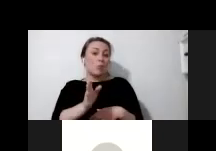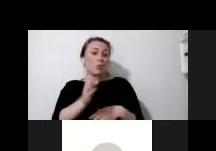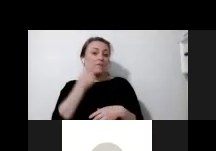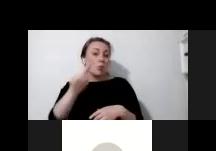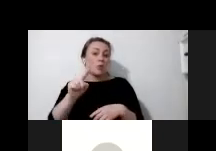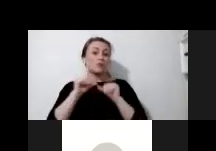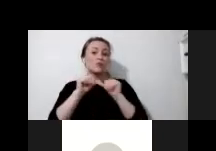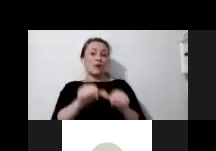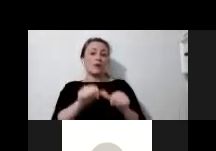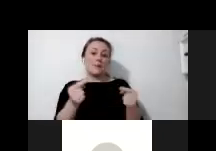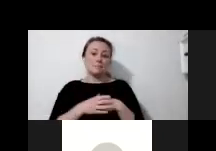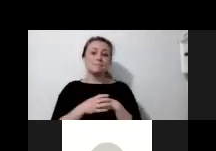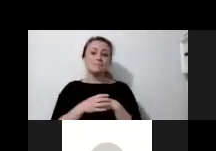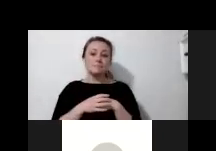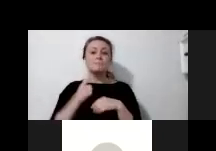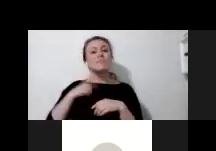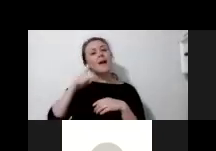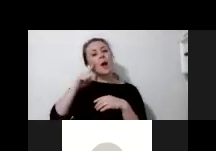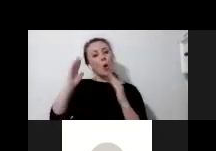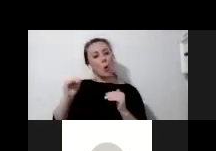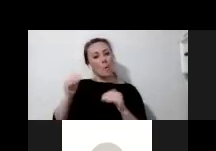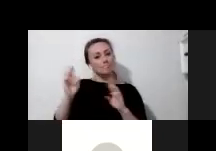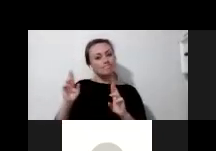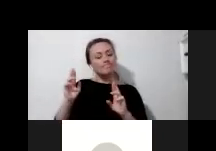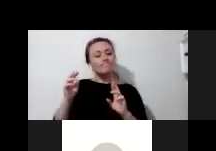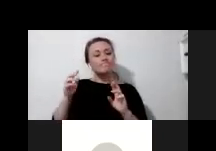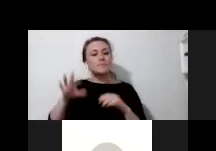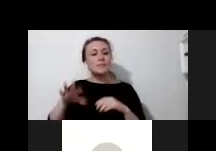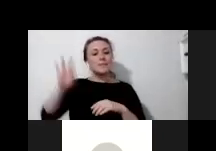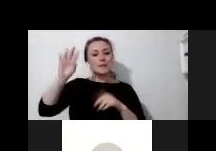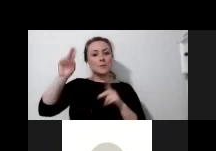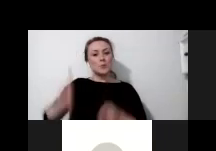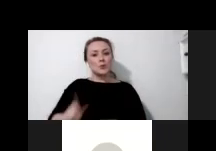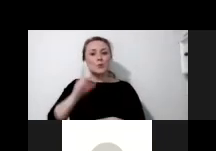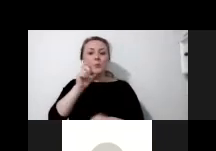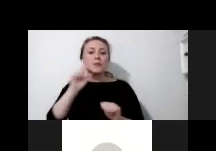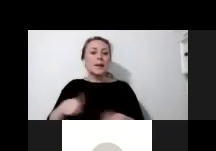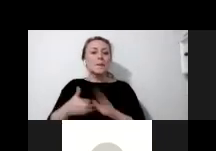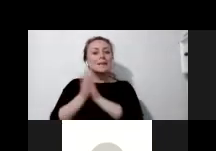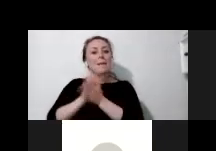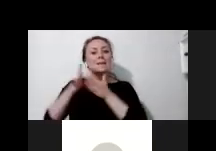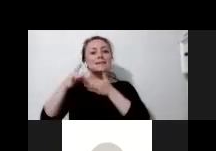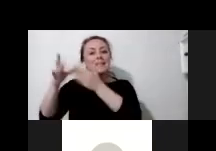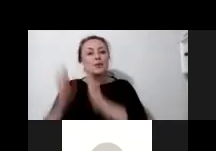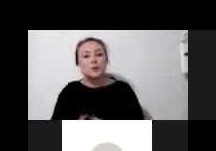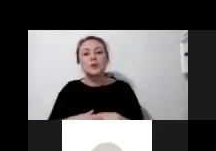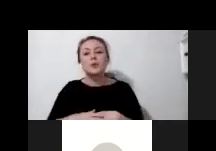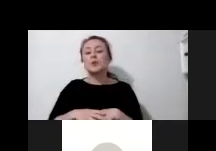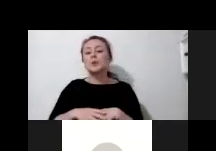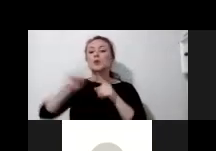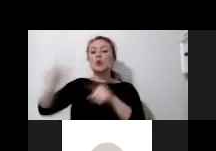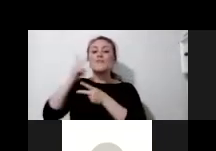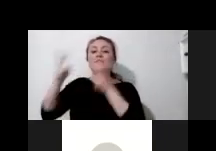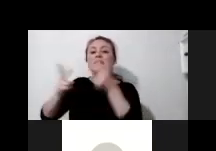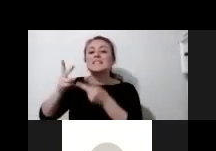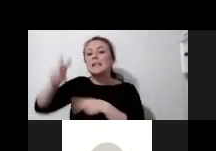I hope to find someone that will be a leader to go to Peru. And I know you